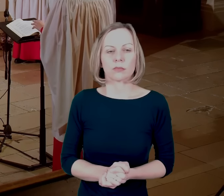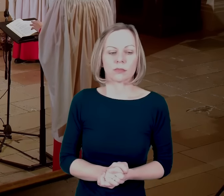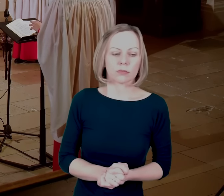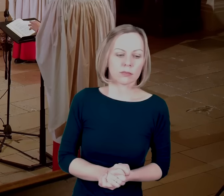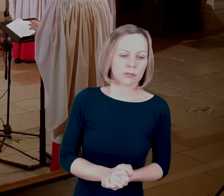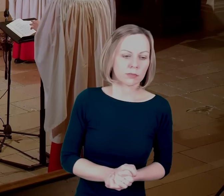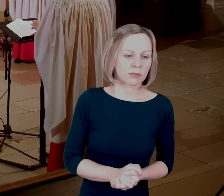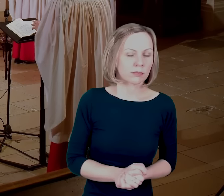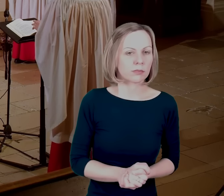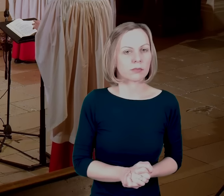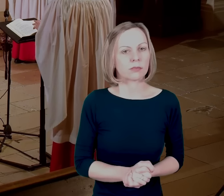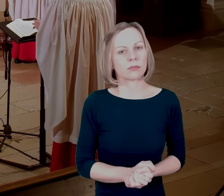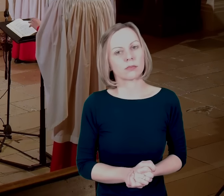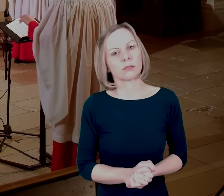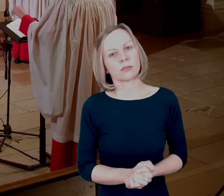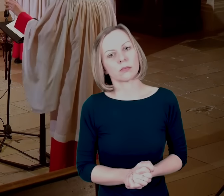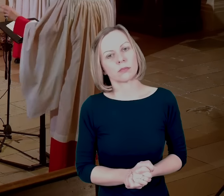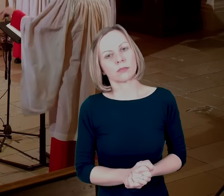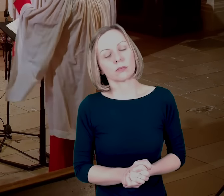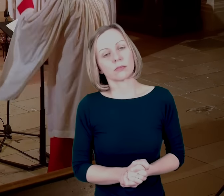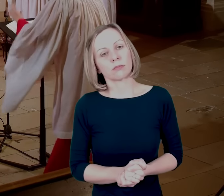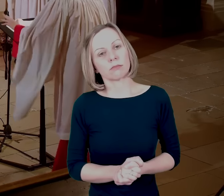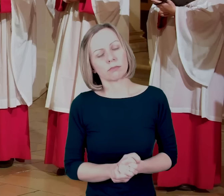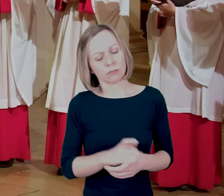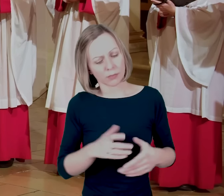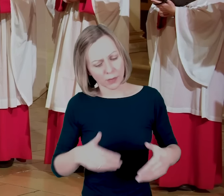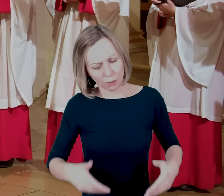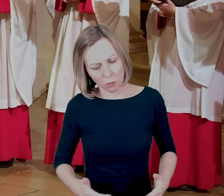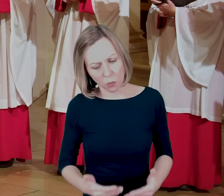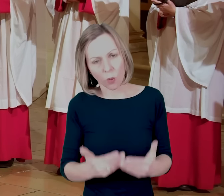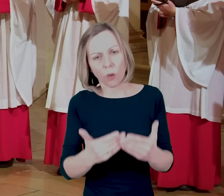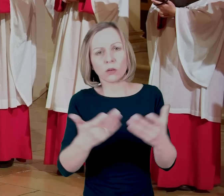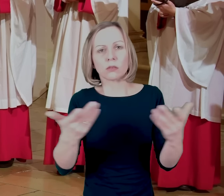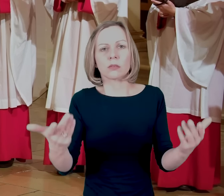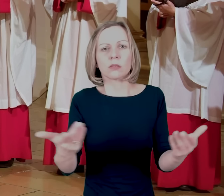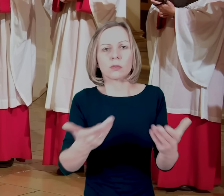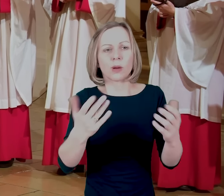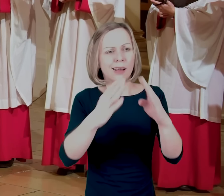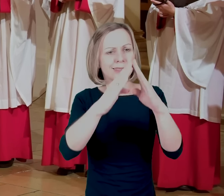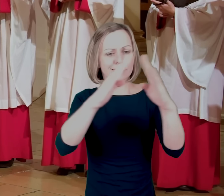Amen.